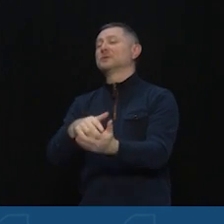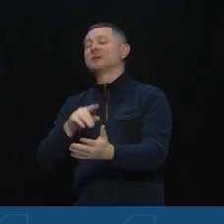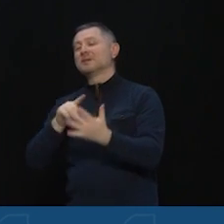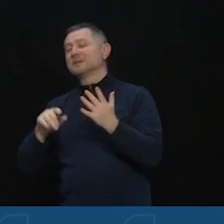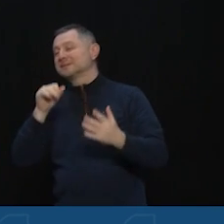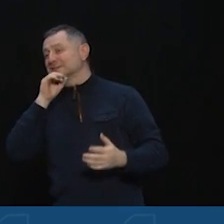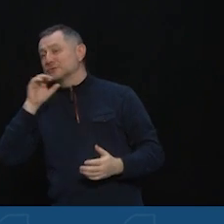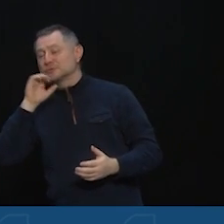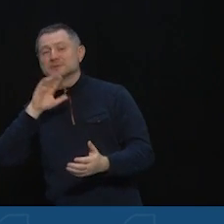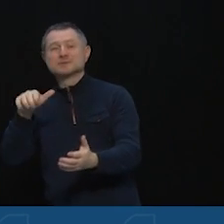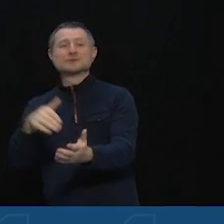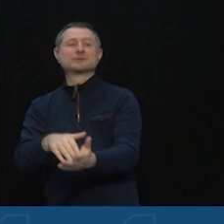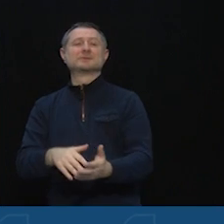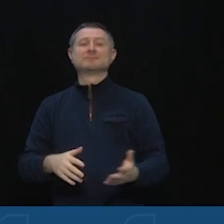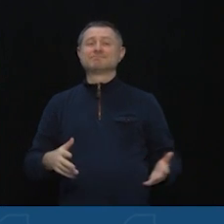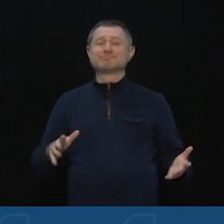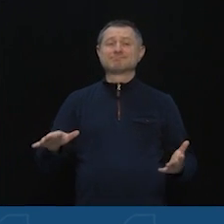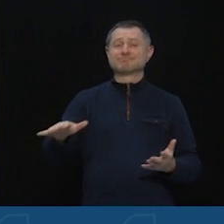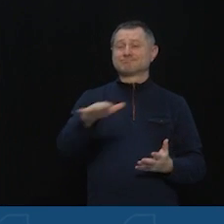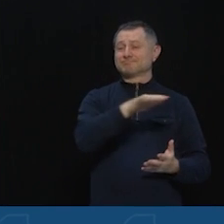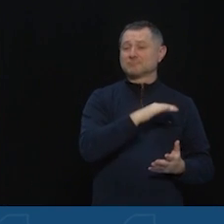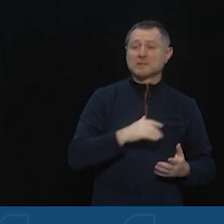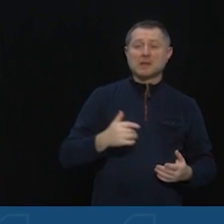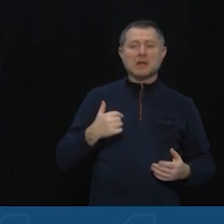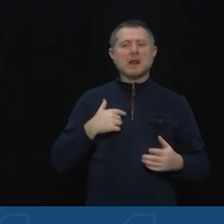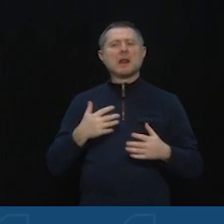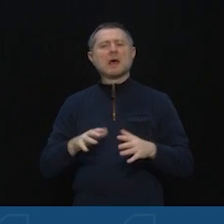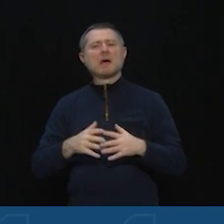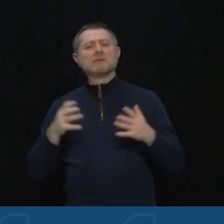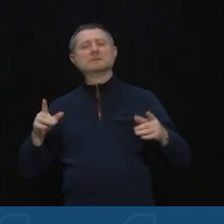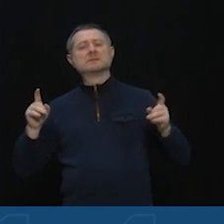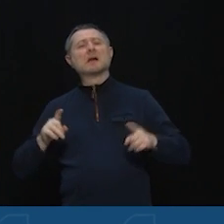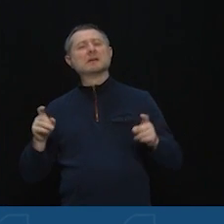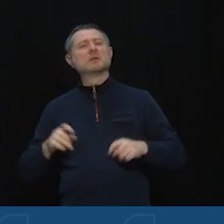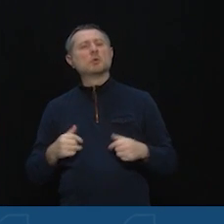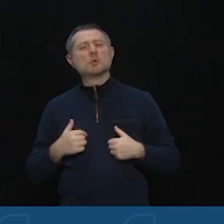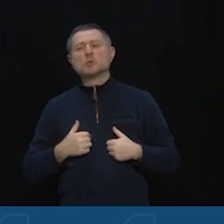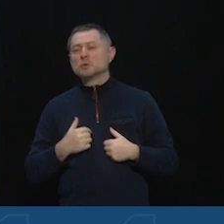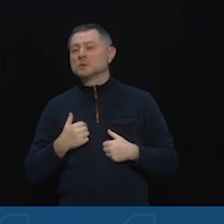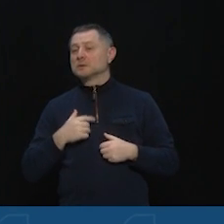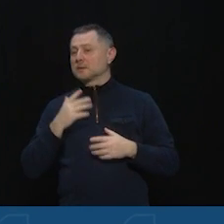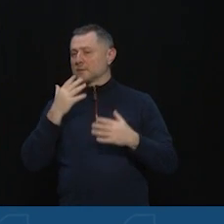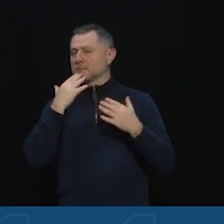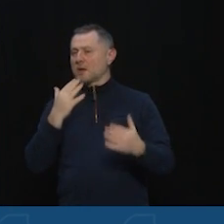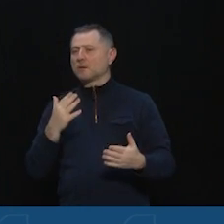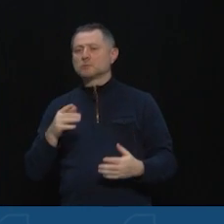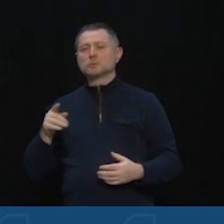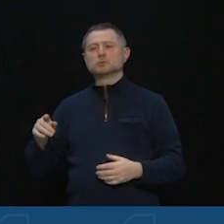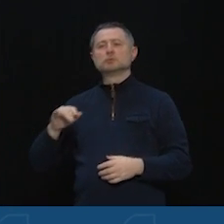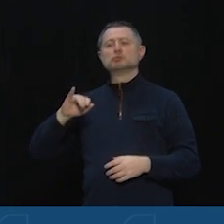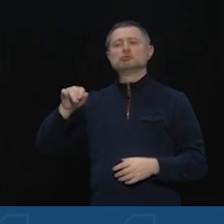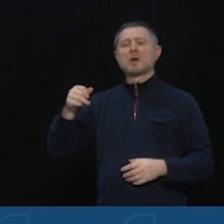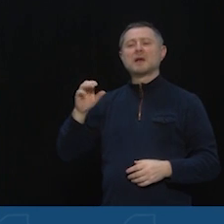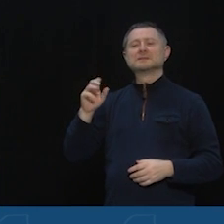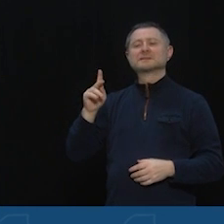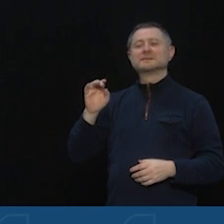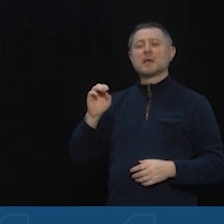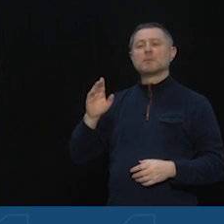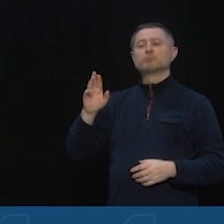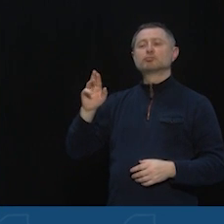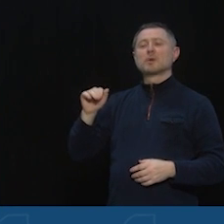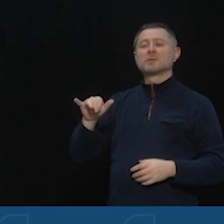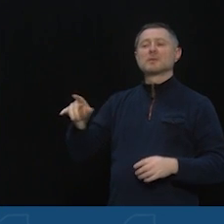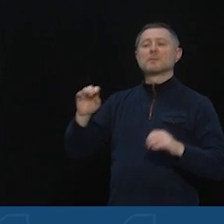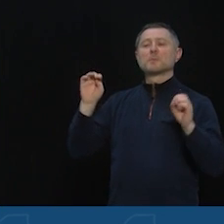on the 54 million. I mean, this is quite extraordinary. And I want to thank Jackie Bray and her team, the emergency operations, in addition